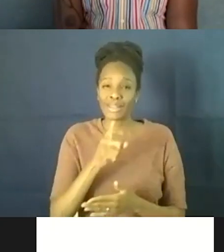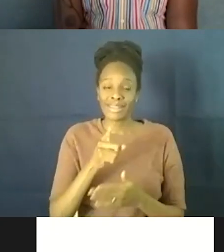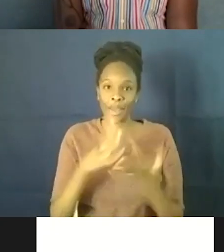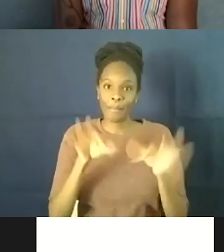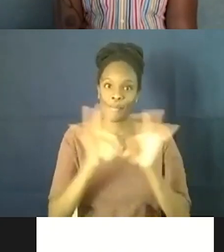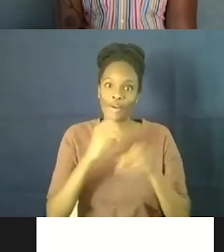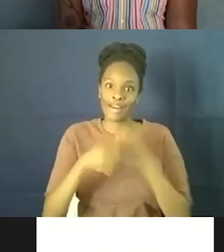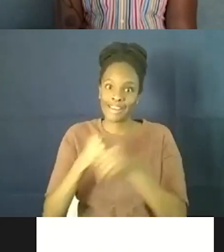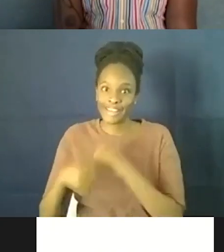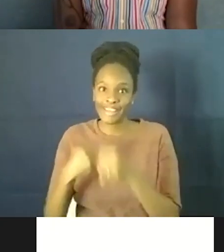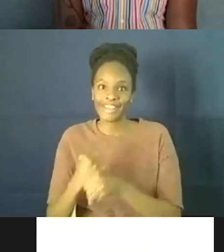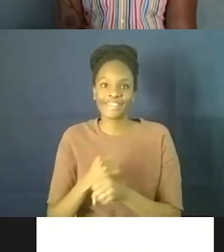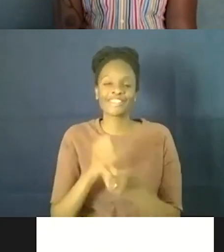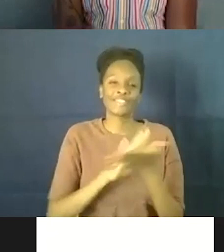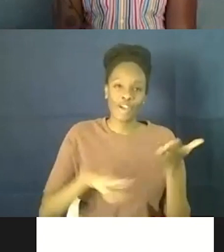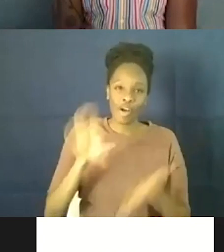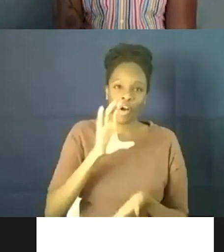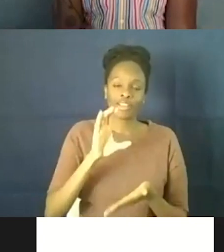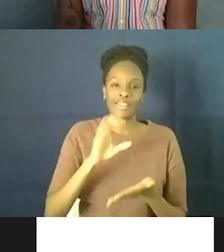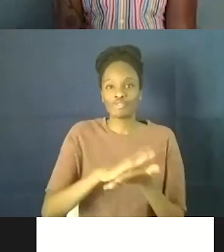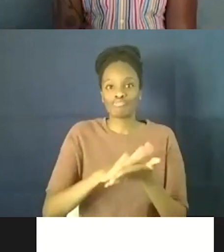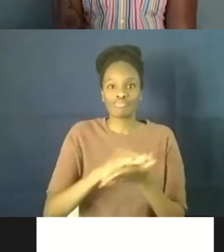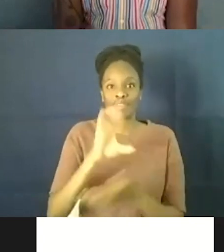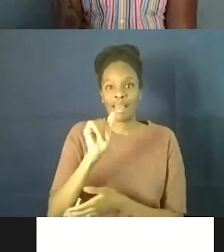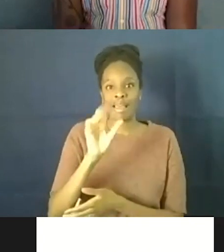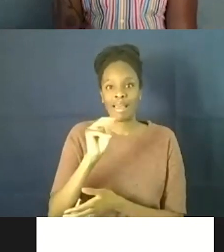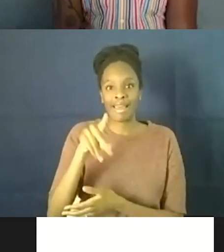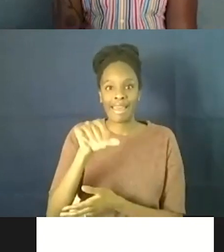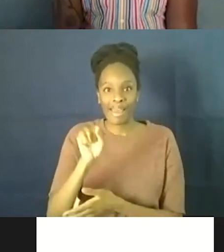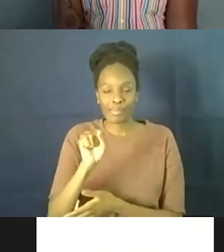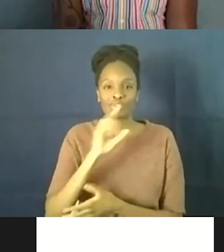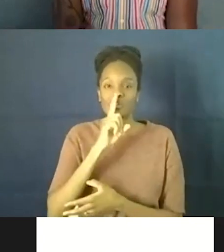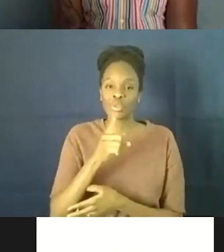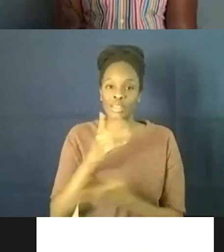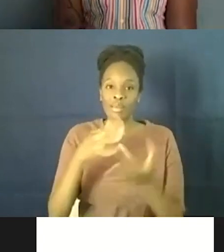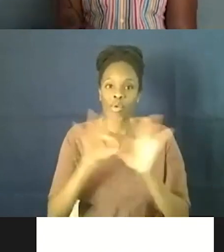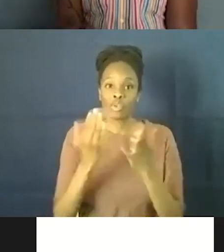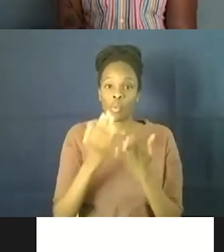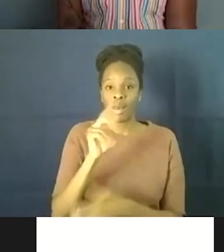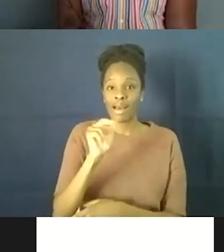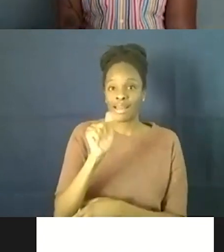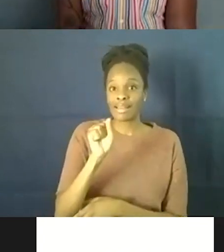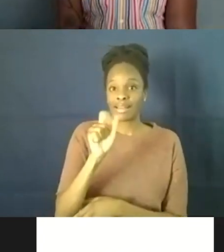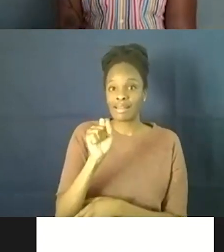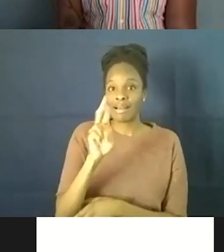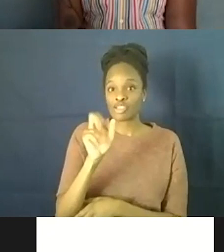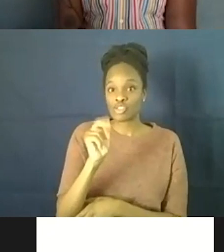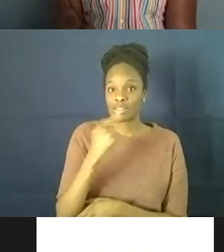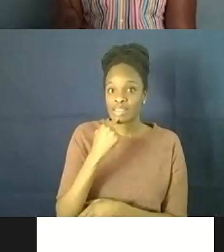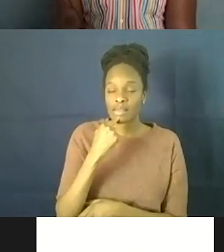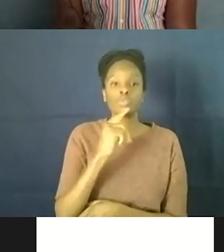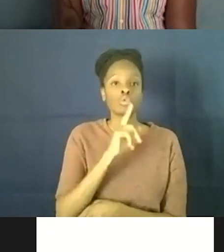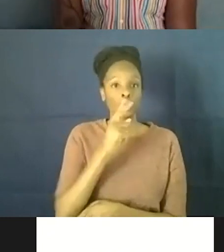So there's a comparison, but these are formative years. And so I will say that what Nastaran is saying is true just as a whole in the